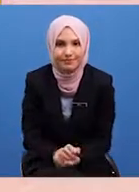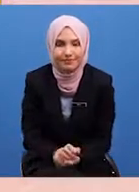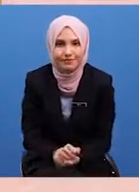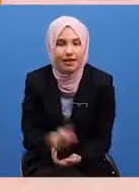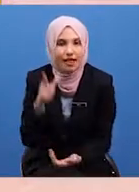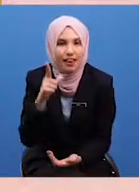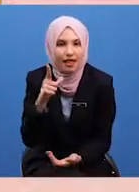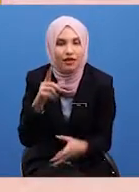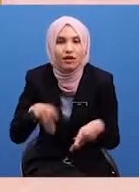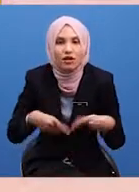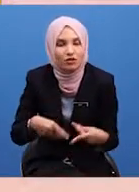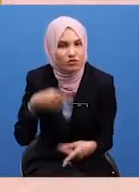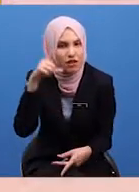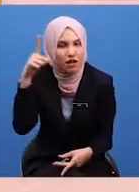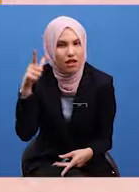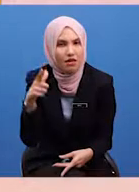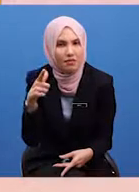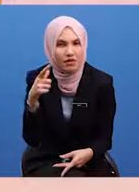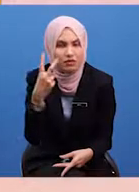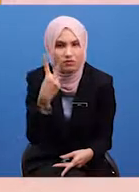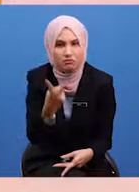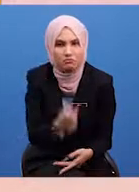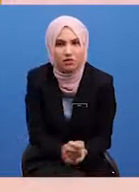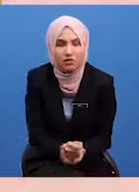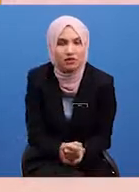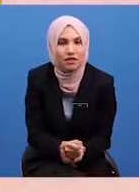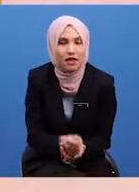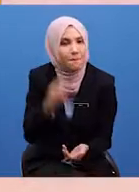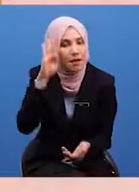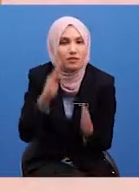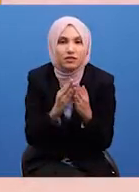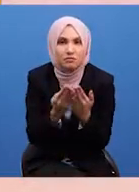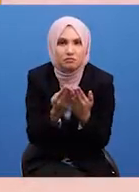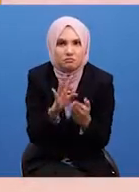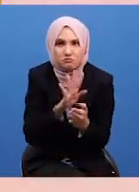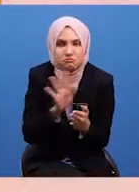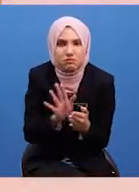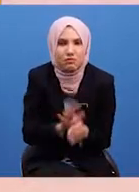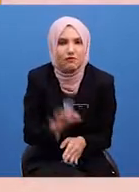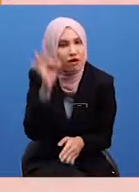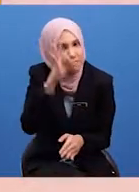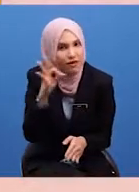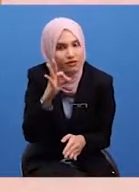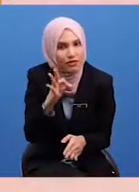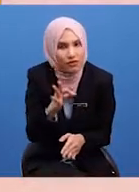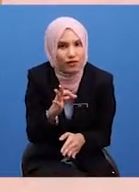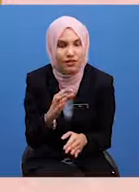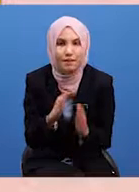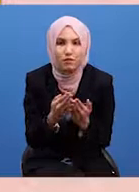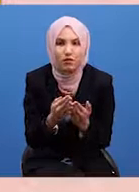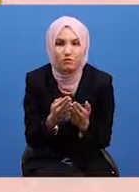to the library to check on the Bradbury's book, but she is unable to find the book. The book is